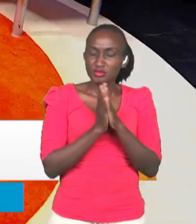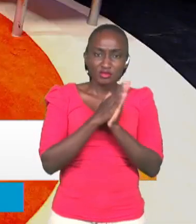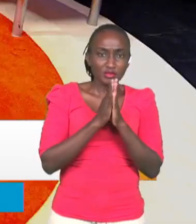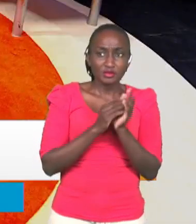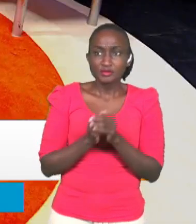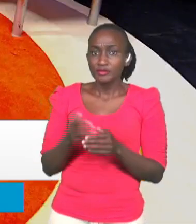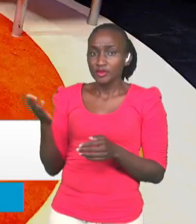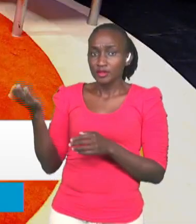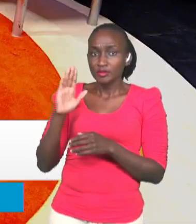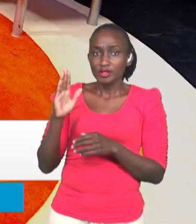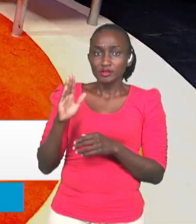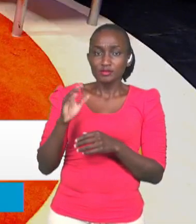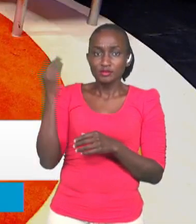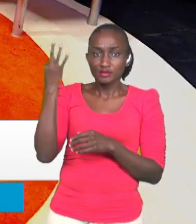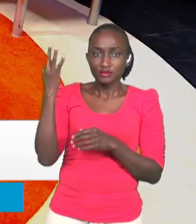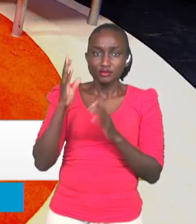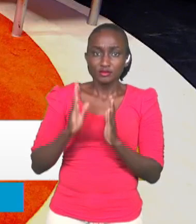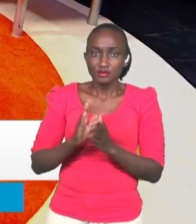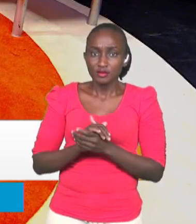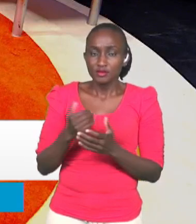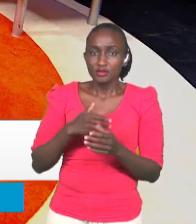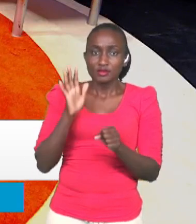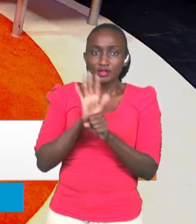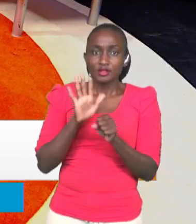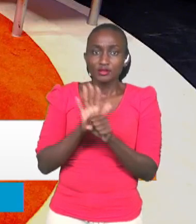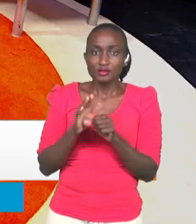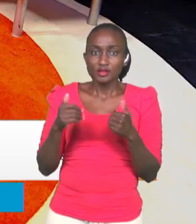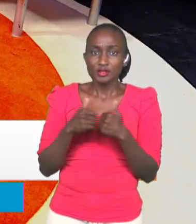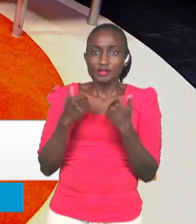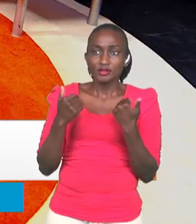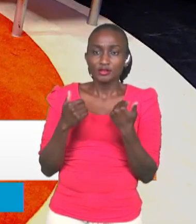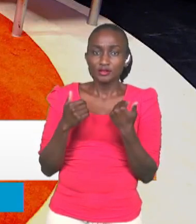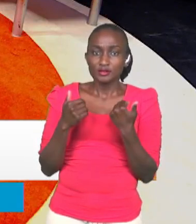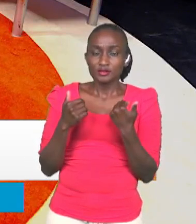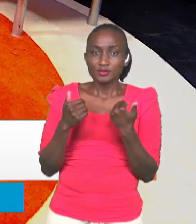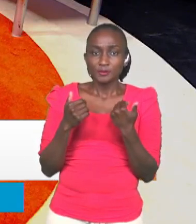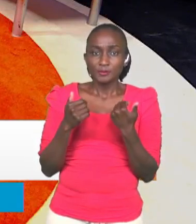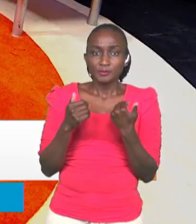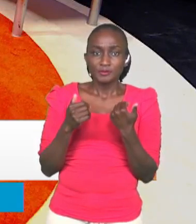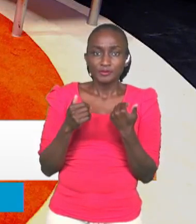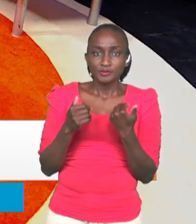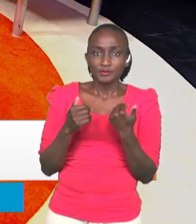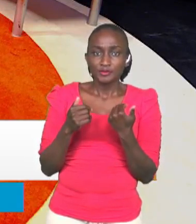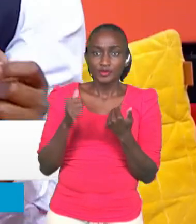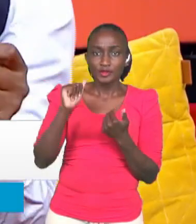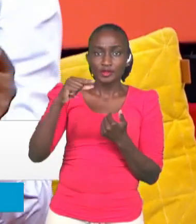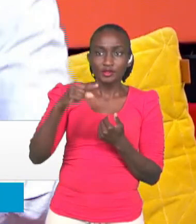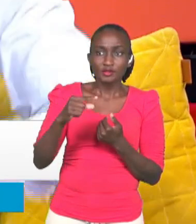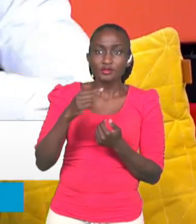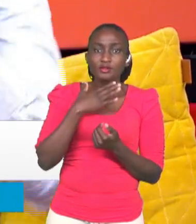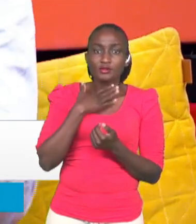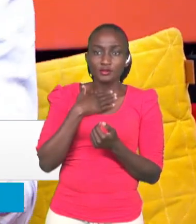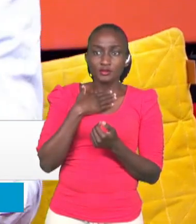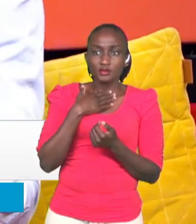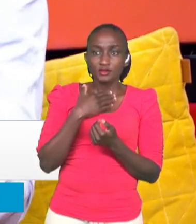to the ministers of faith. Still, there's a lot coming from their end because now the Attorney General still wants, okay,